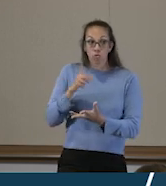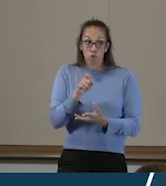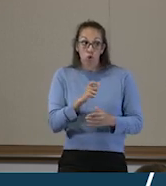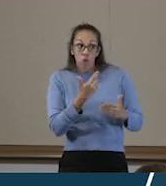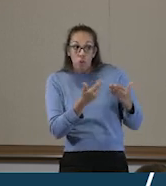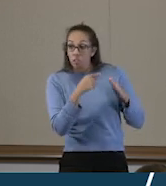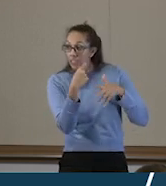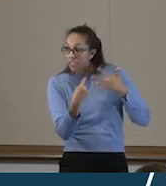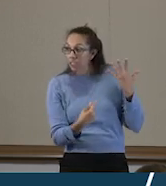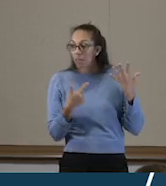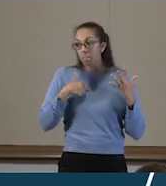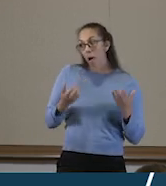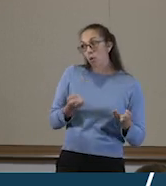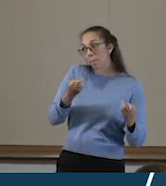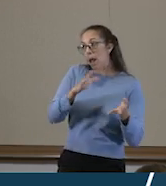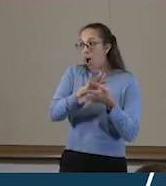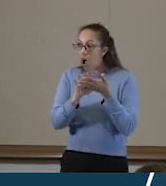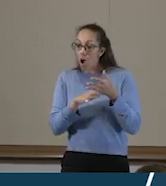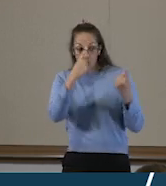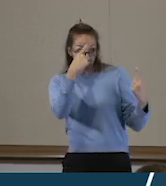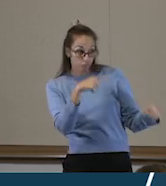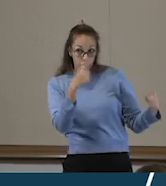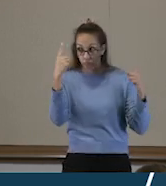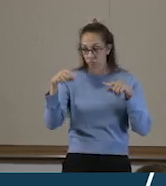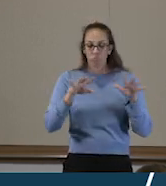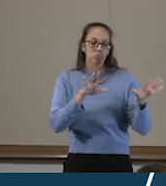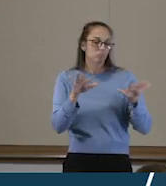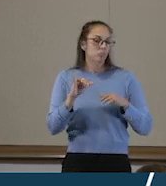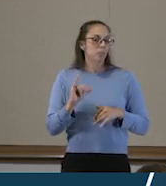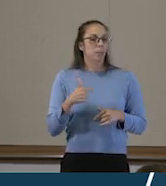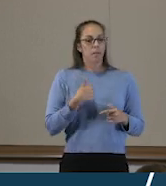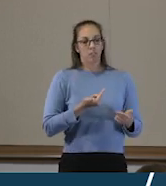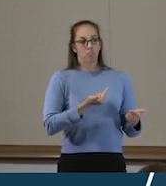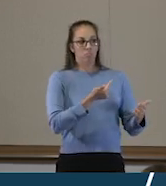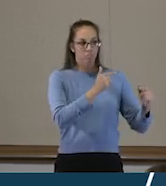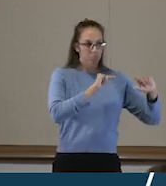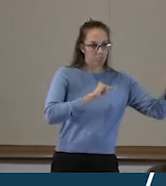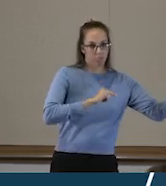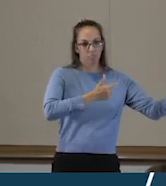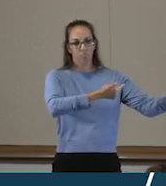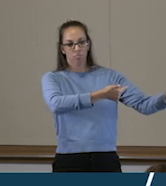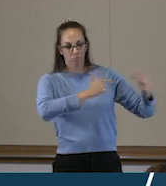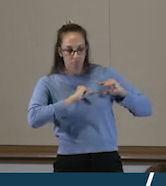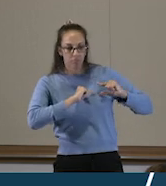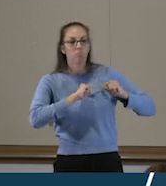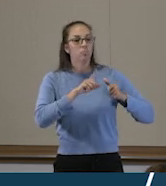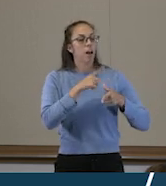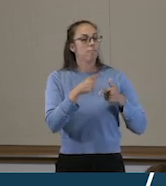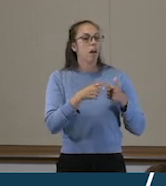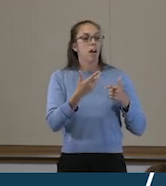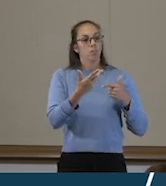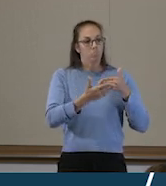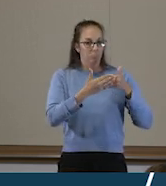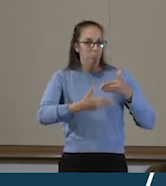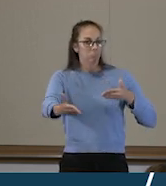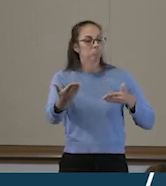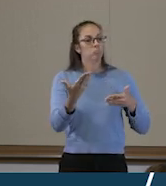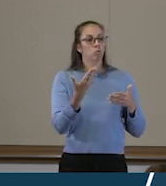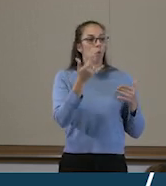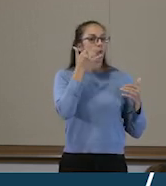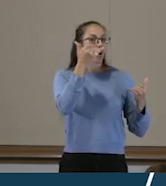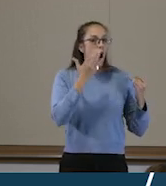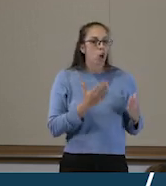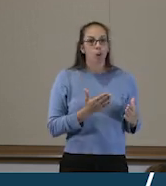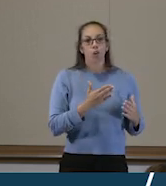no. I've had scenarios where I've jumped onto calls with intake specialists and, callers, and